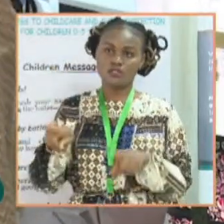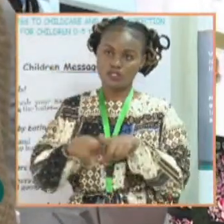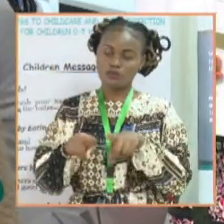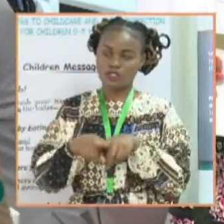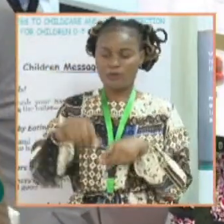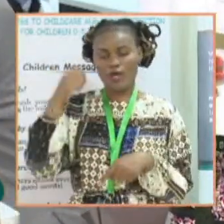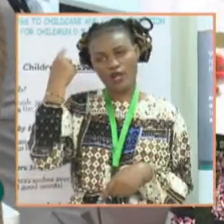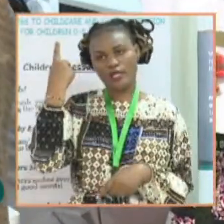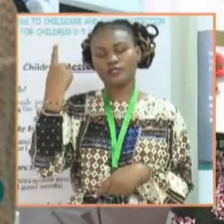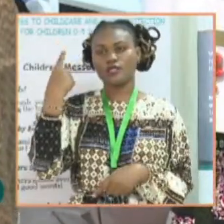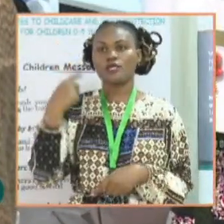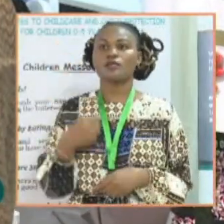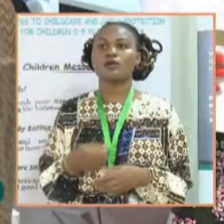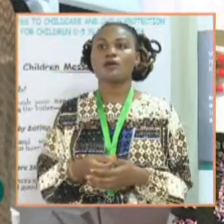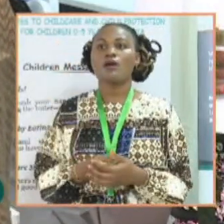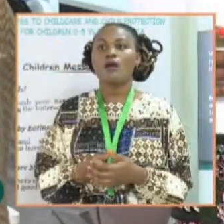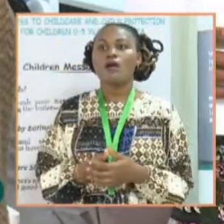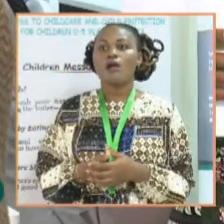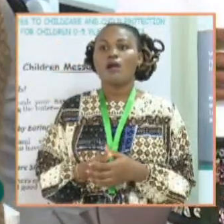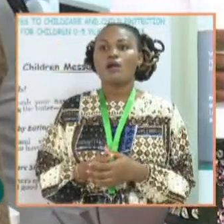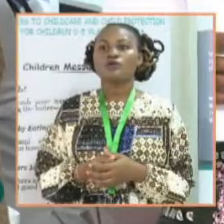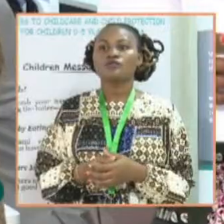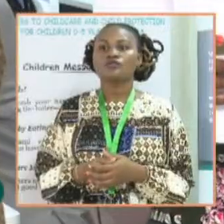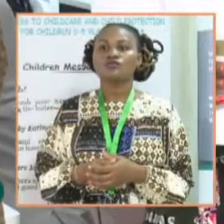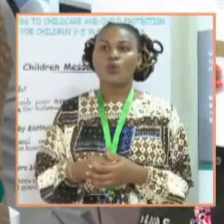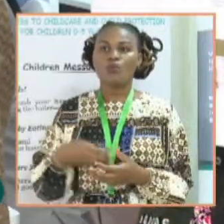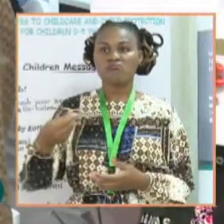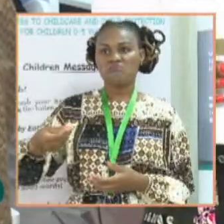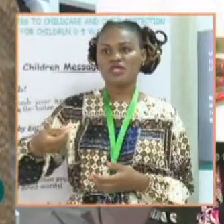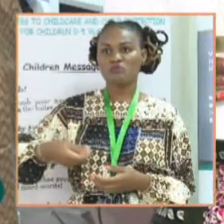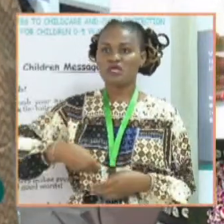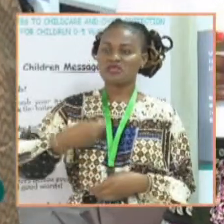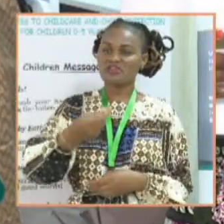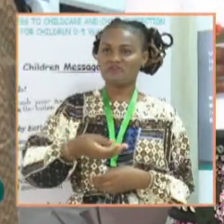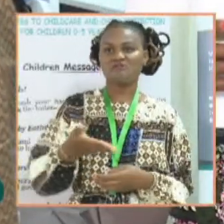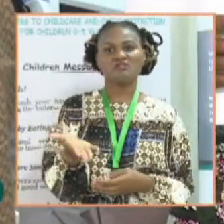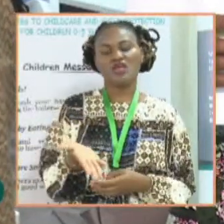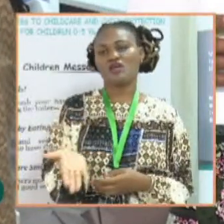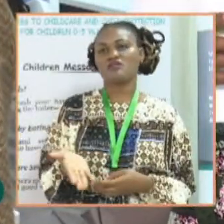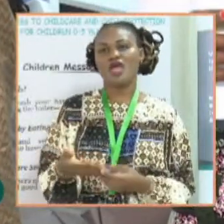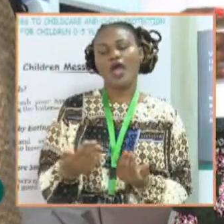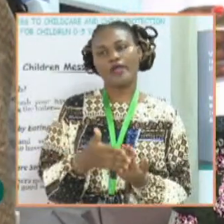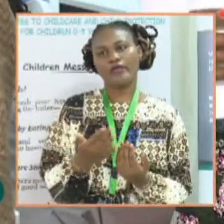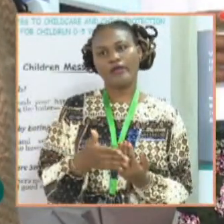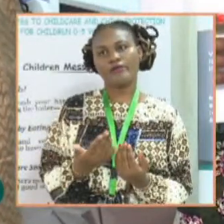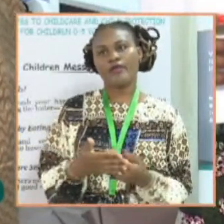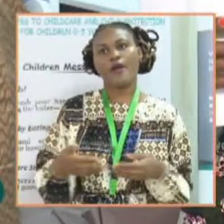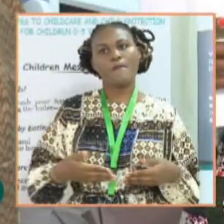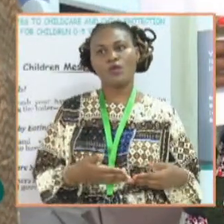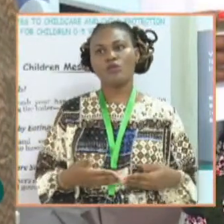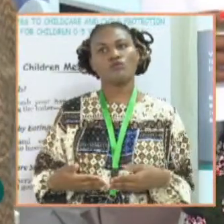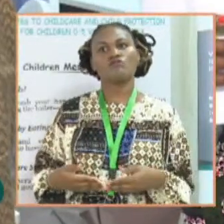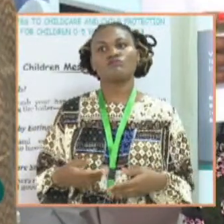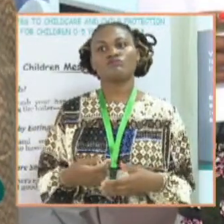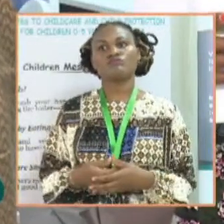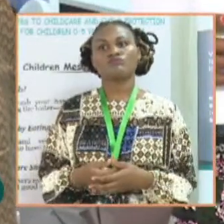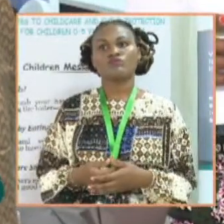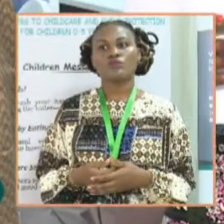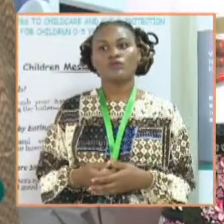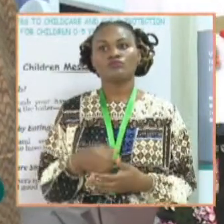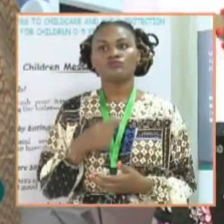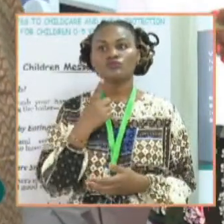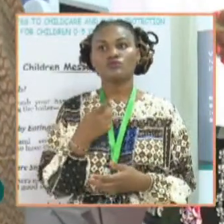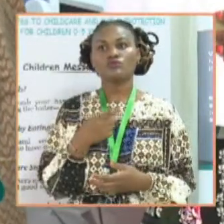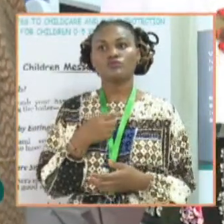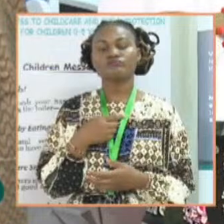they have to invest there then. After actually the parents have taken the primary responsibility of the livelihood of the child. So I